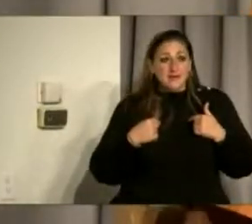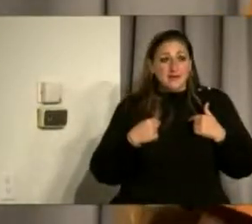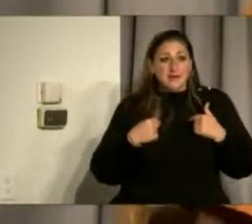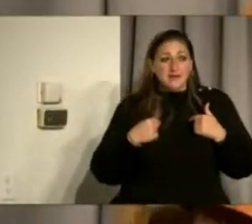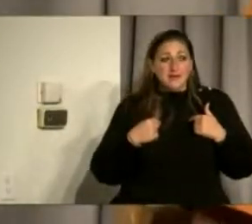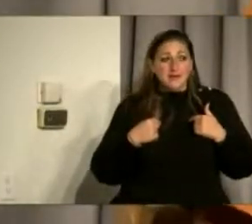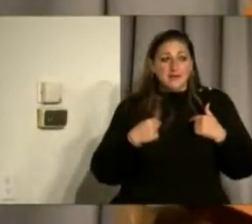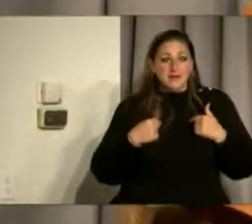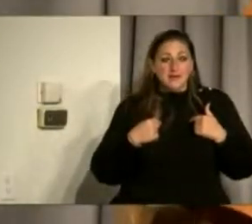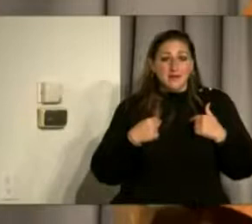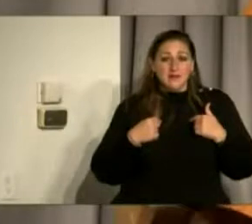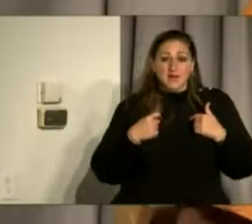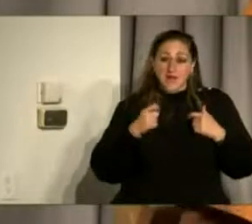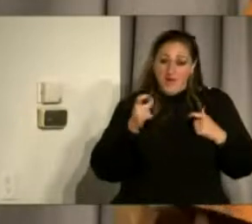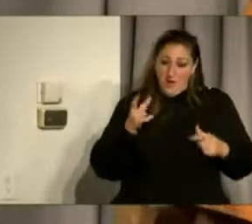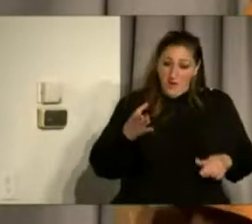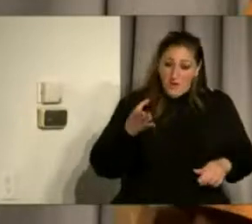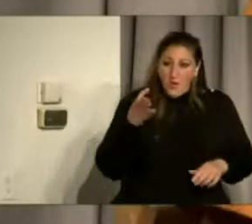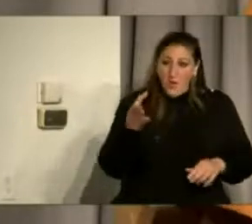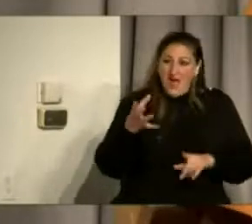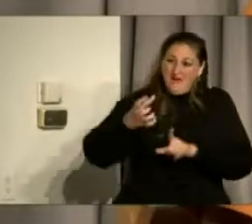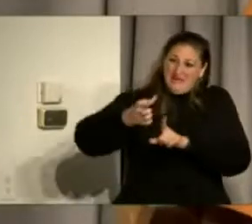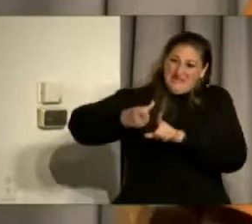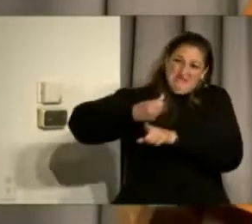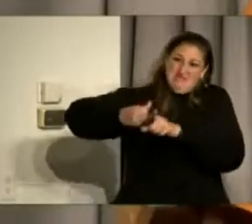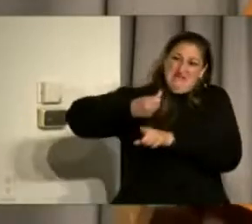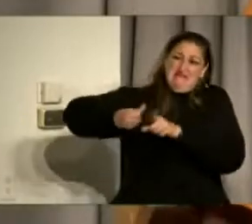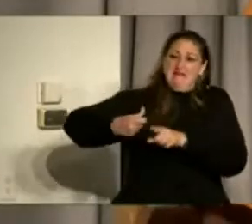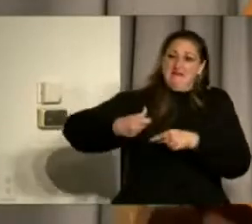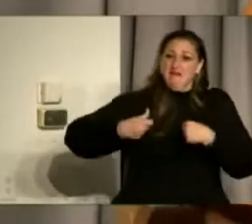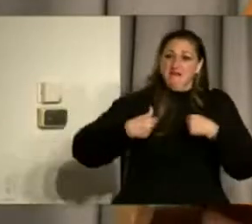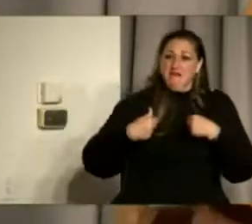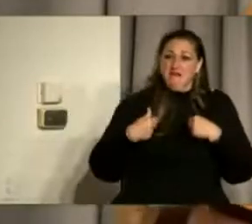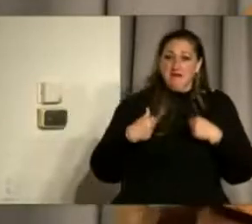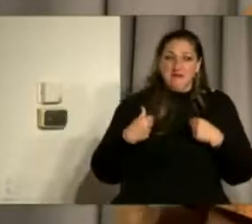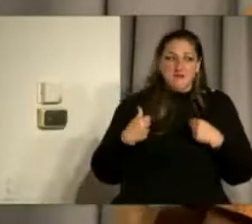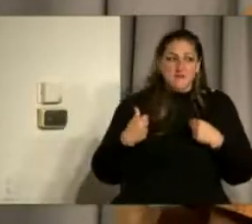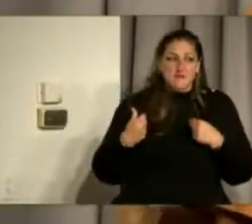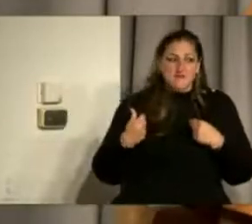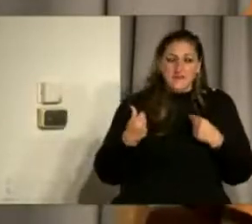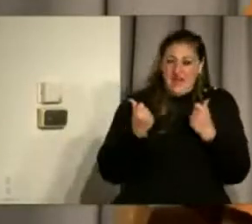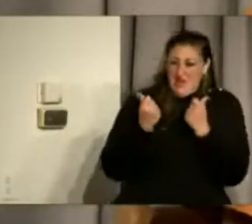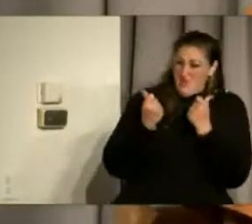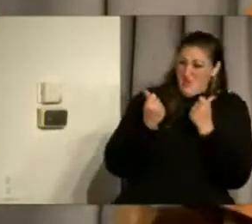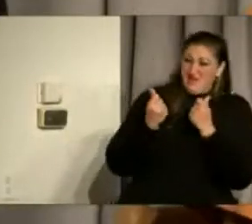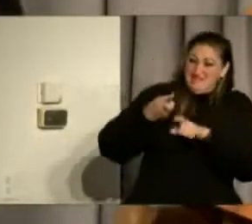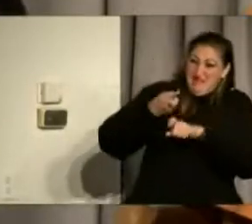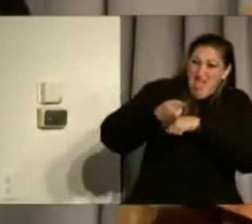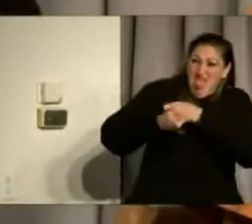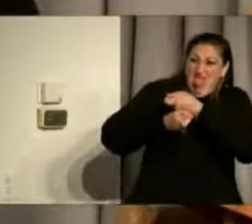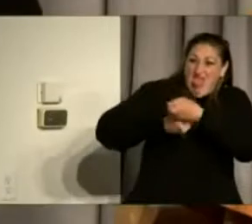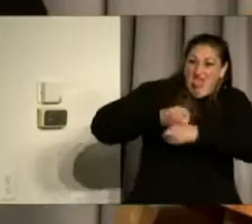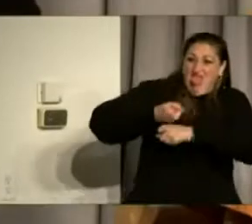I went there. I was beaten. I was terrorized in school.